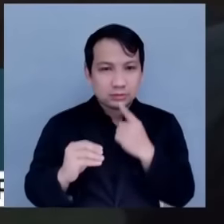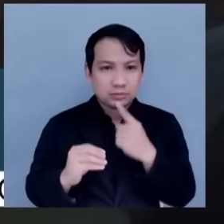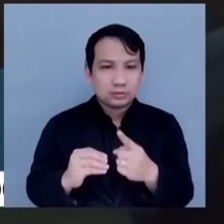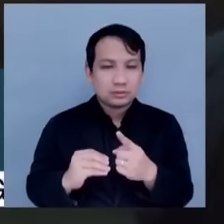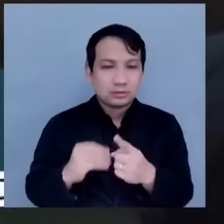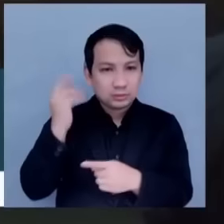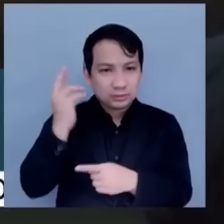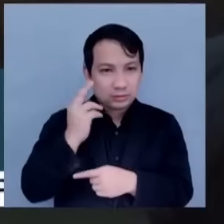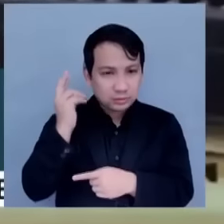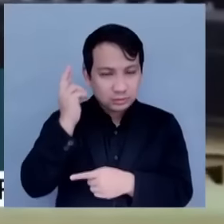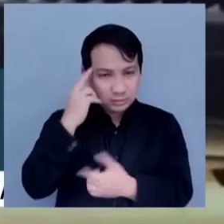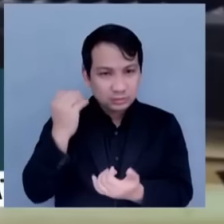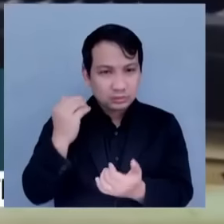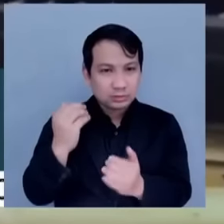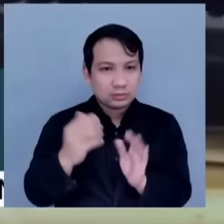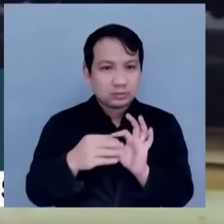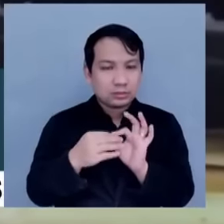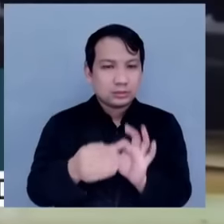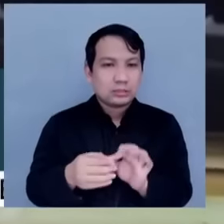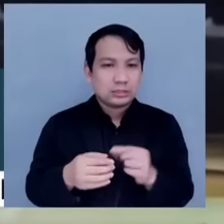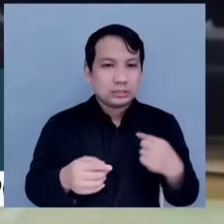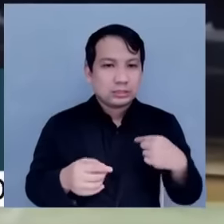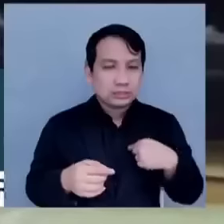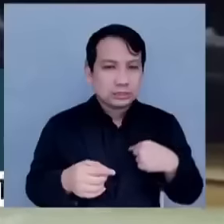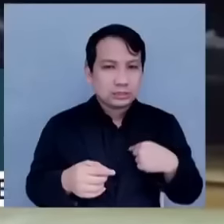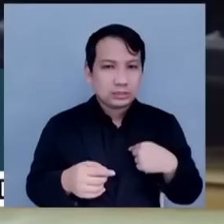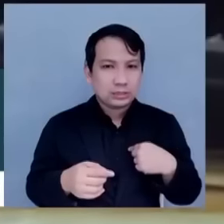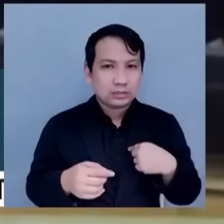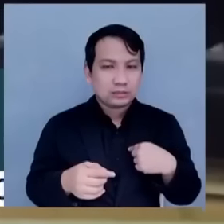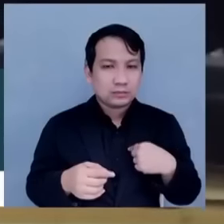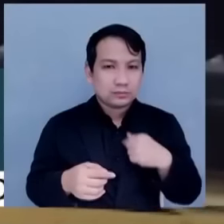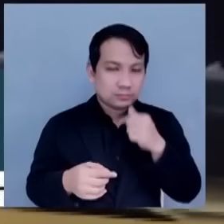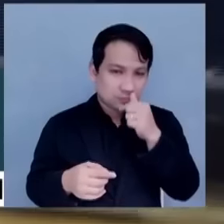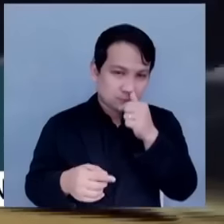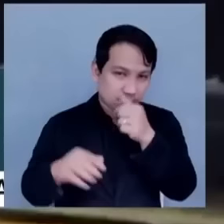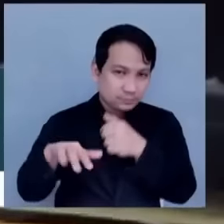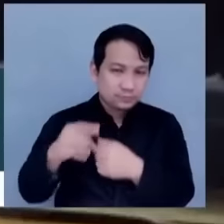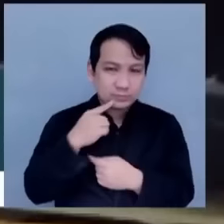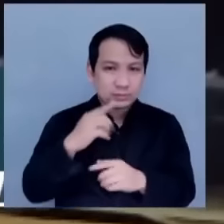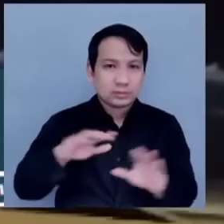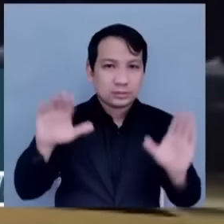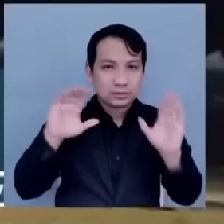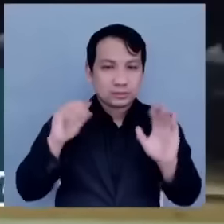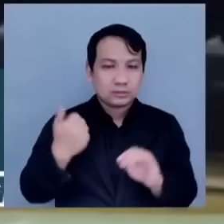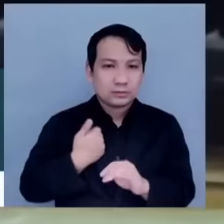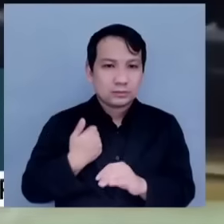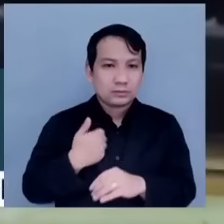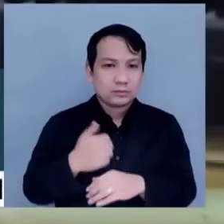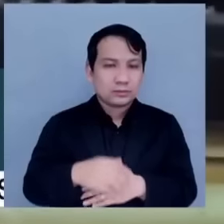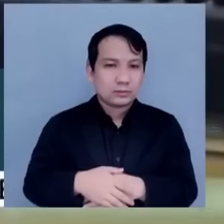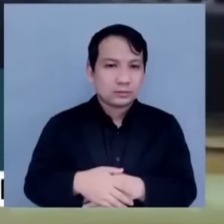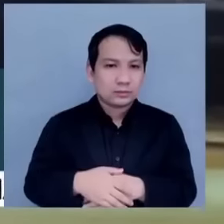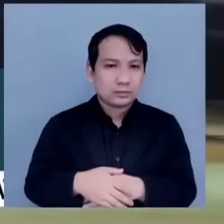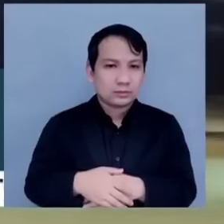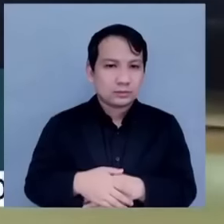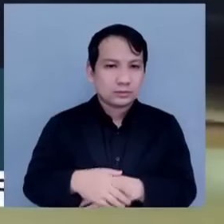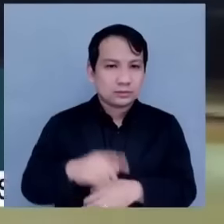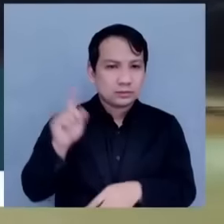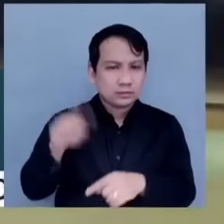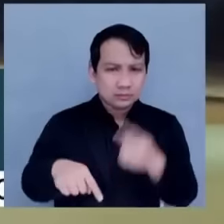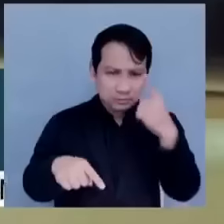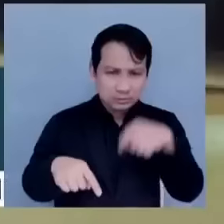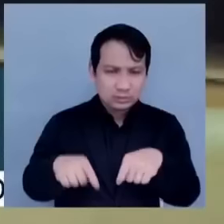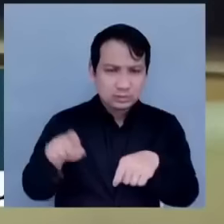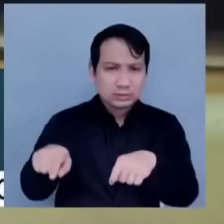reasons, one of the reasons why she was so hesitant to surrender herself. Kaya I really can understand why she